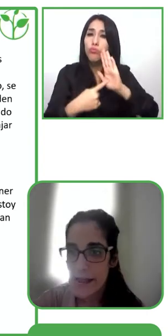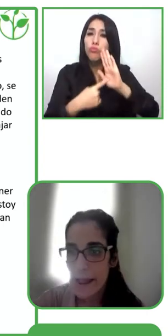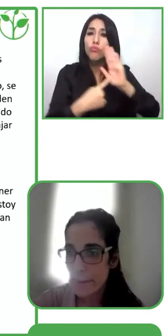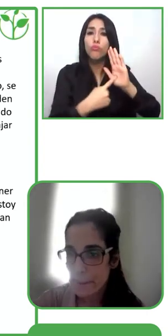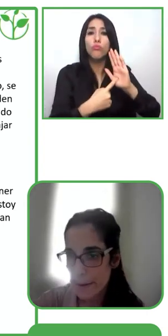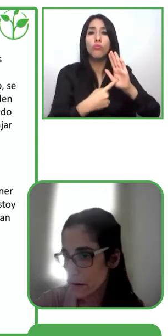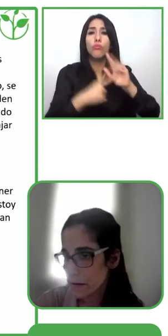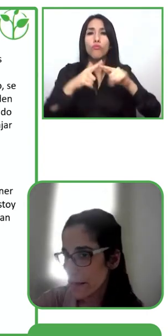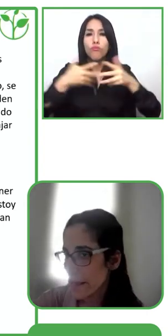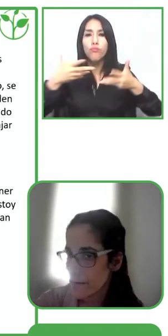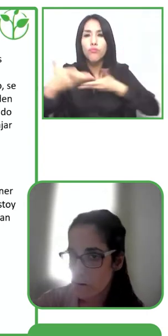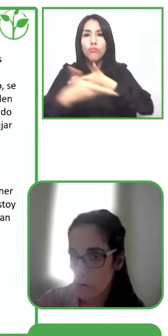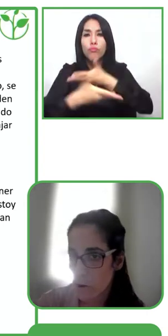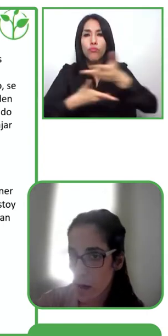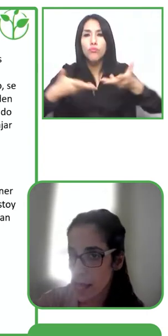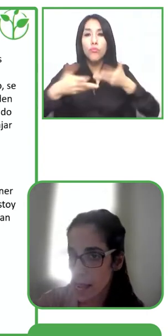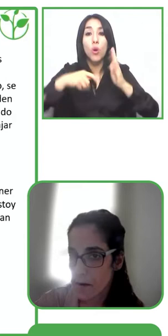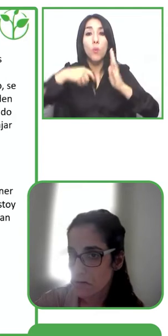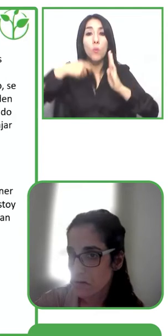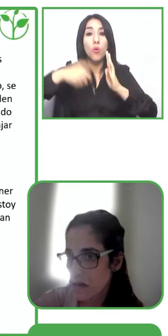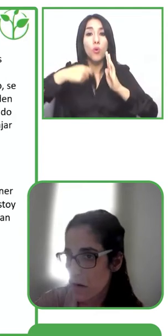with all of you,